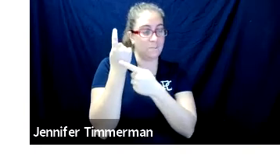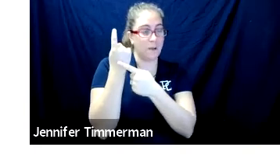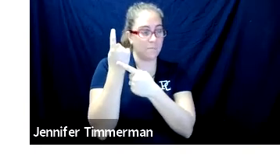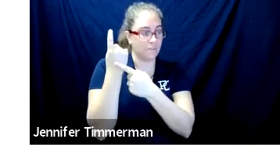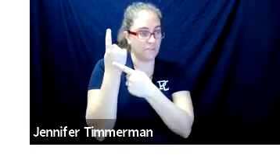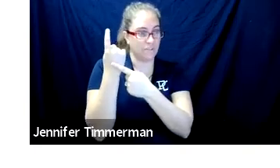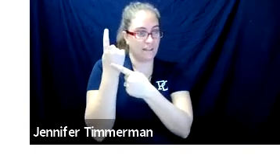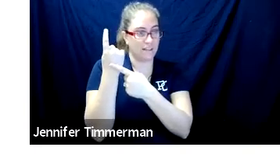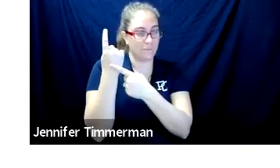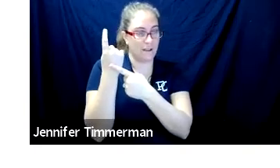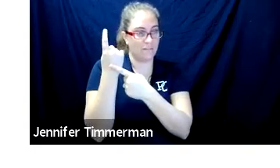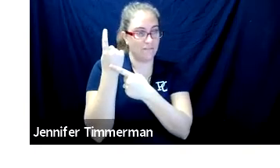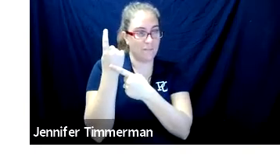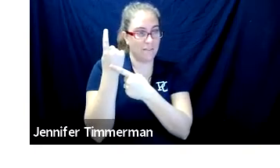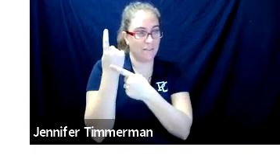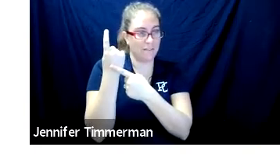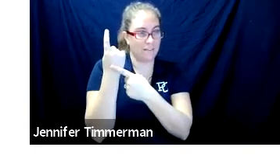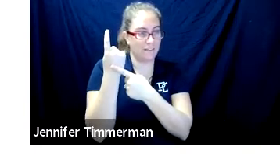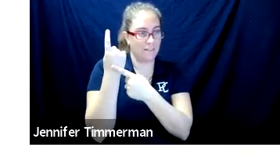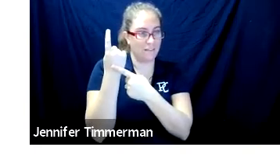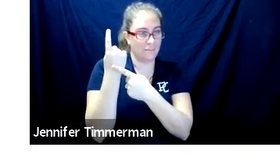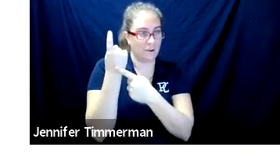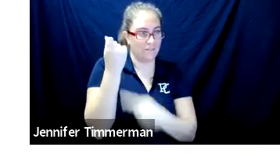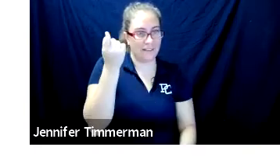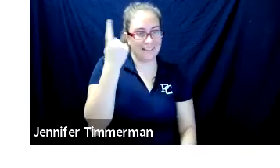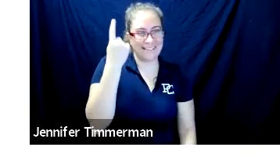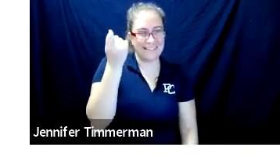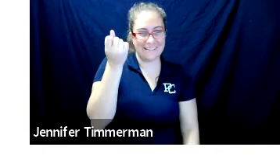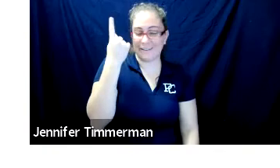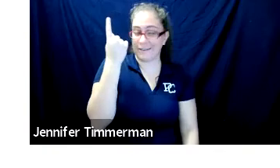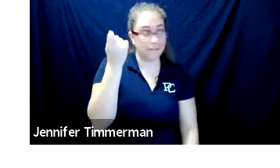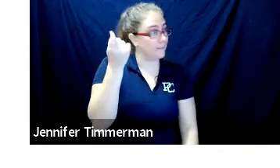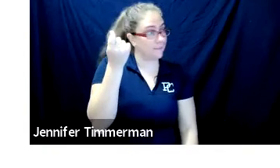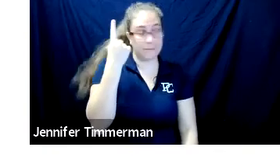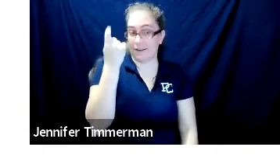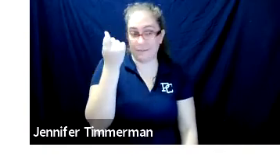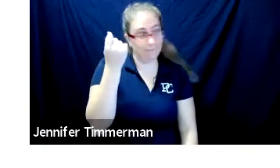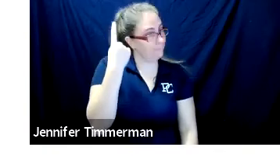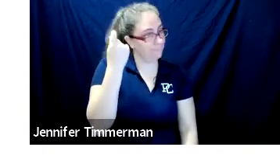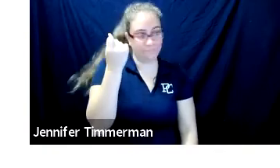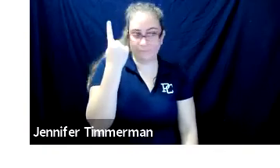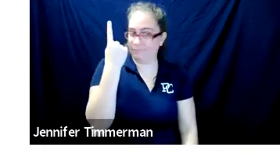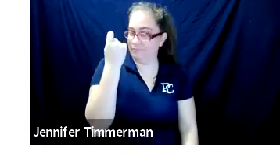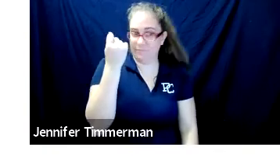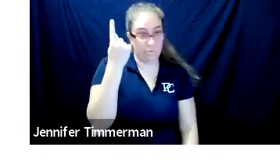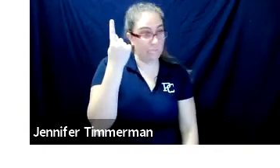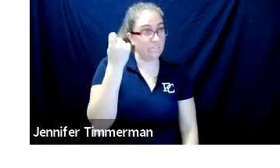good. And Bob, if you'll turn that hand around for me. Perfect. I don't understand.